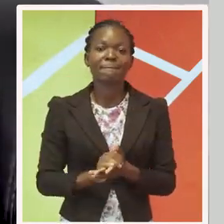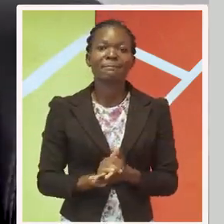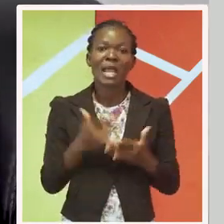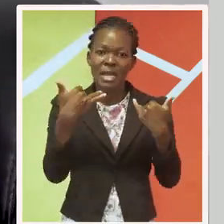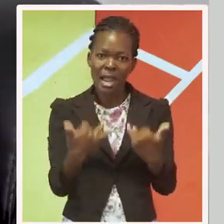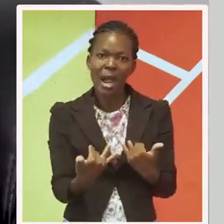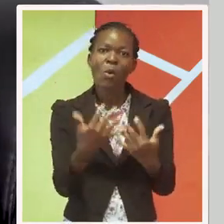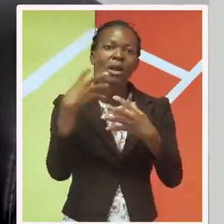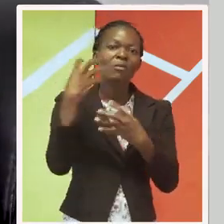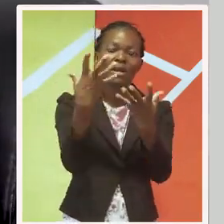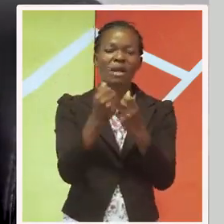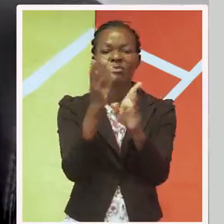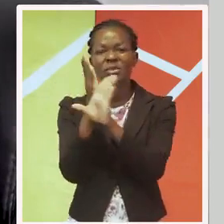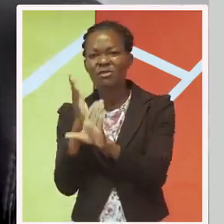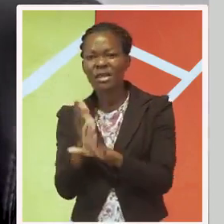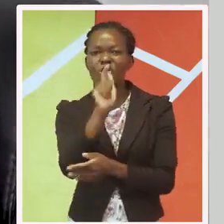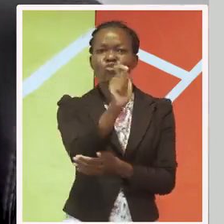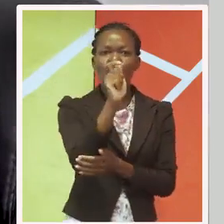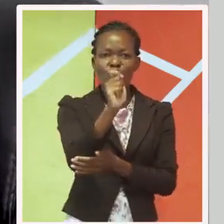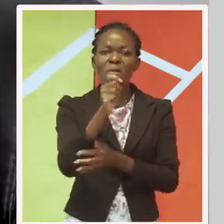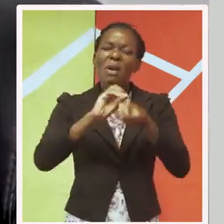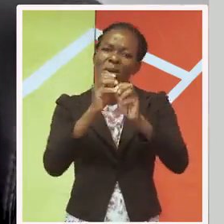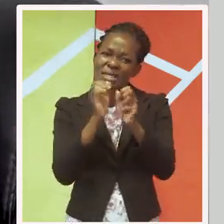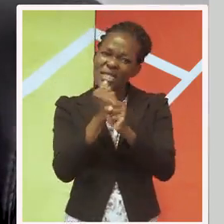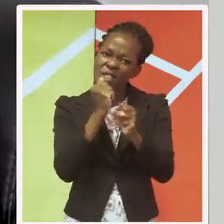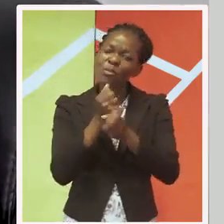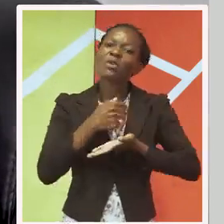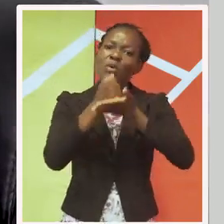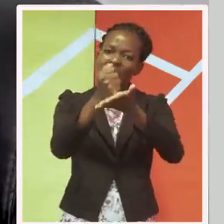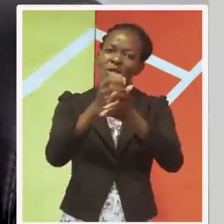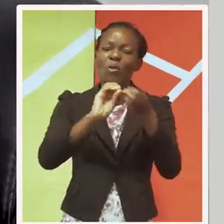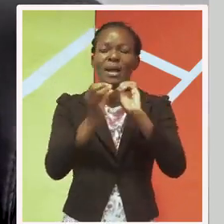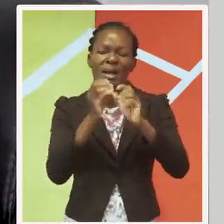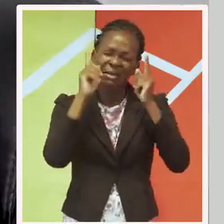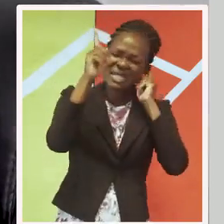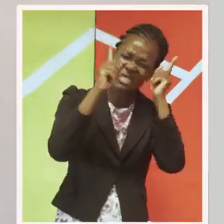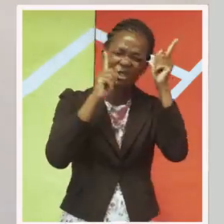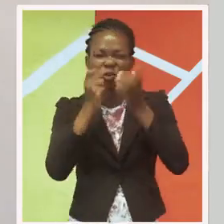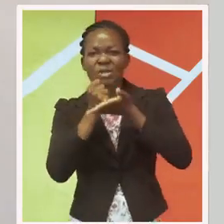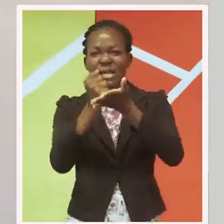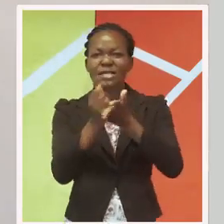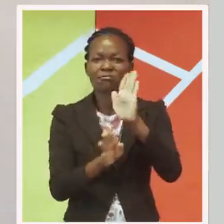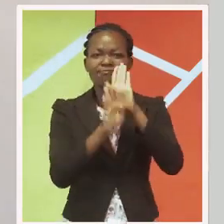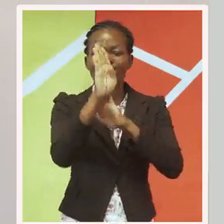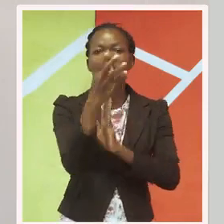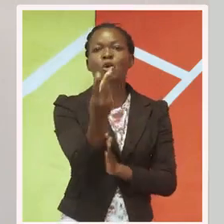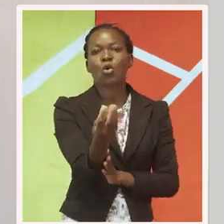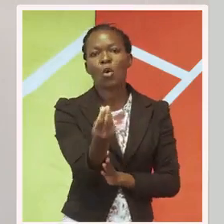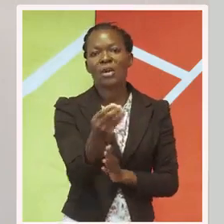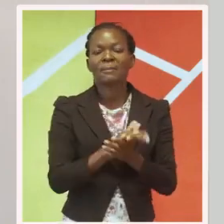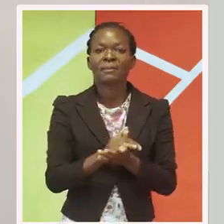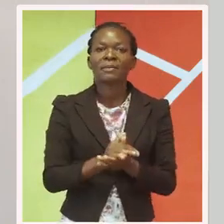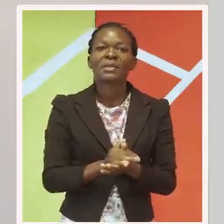Now, governments have various tools at their disposal that enable them to make economic decisions for their